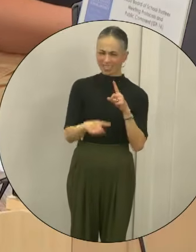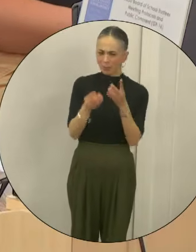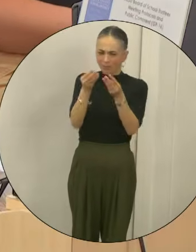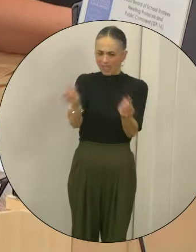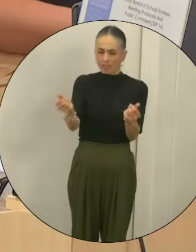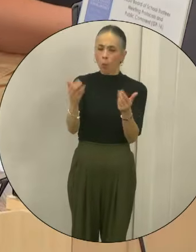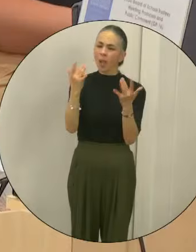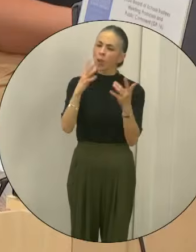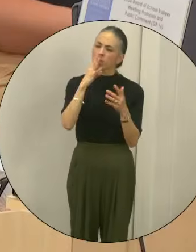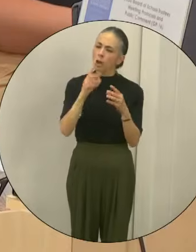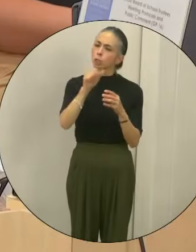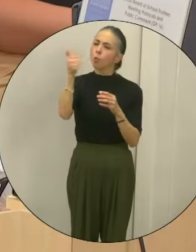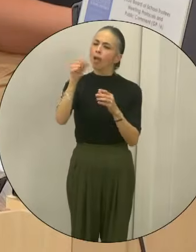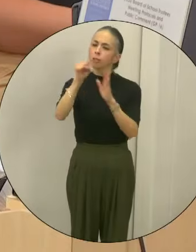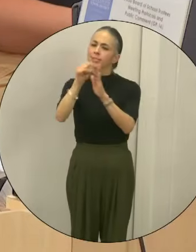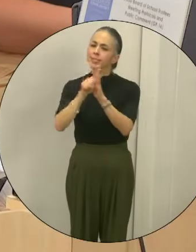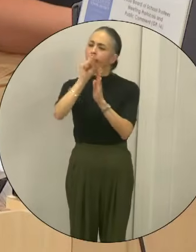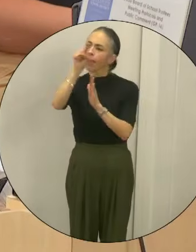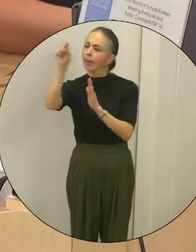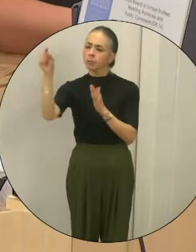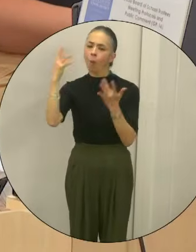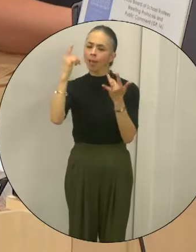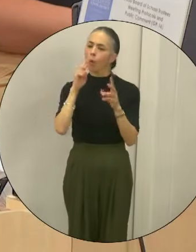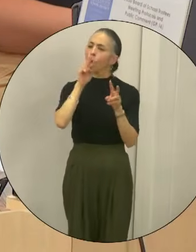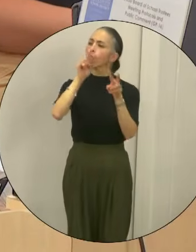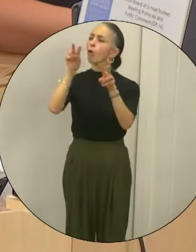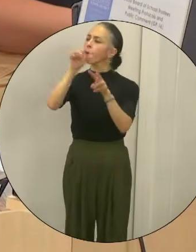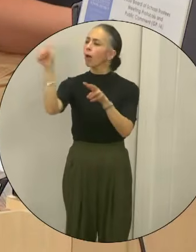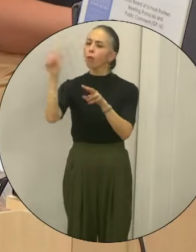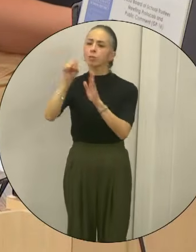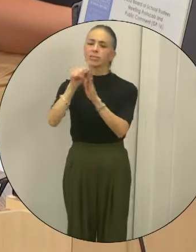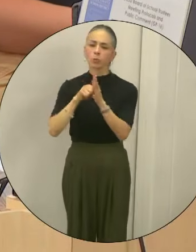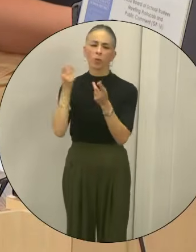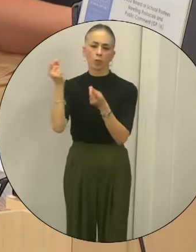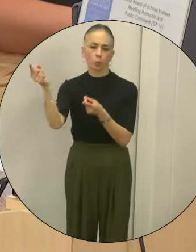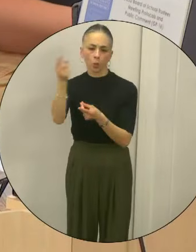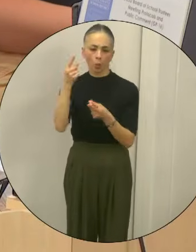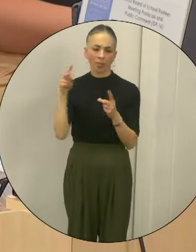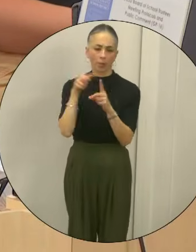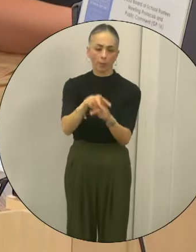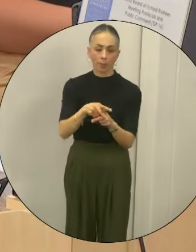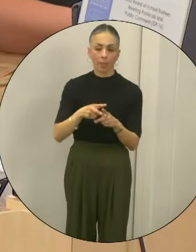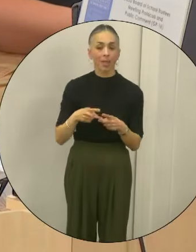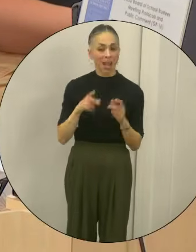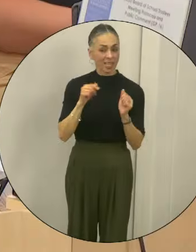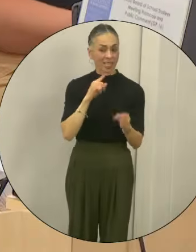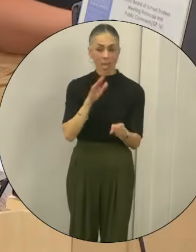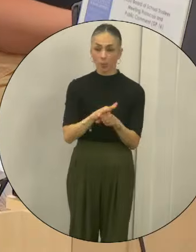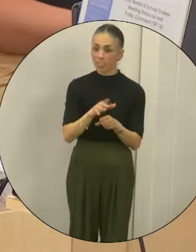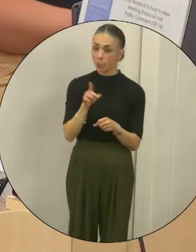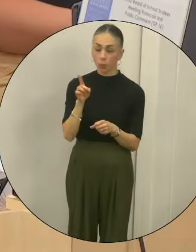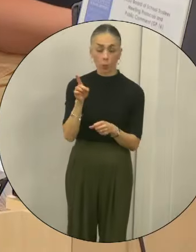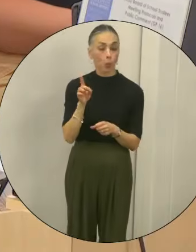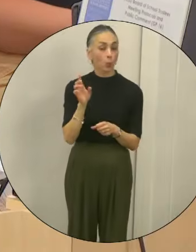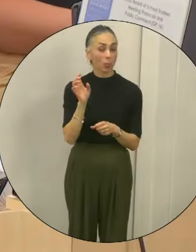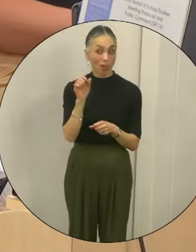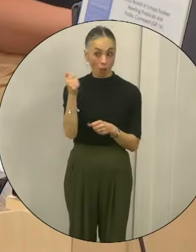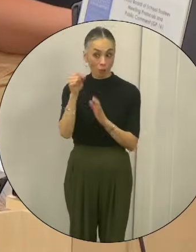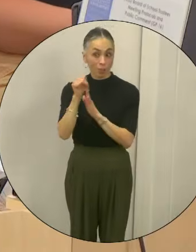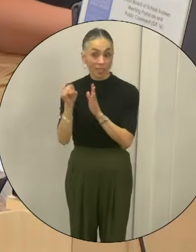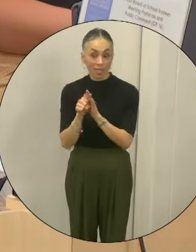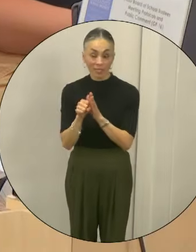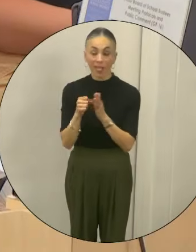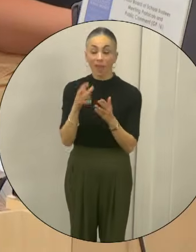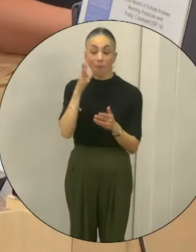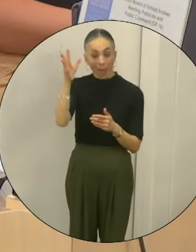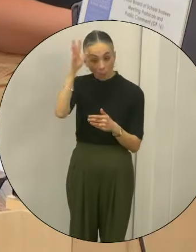can't we talk to other states? Why can't we look at other states and what they do and what they implement? And I can guarantee you the other states, they have